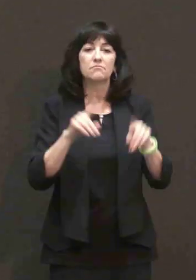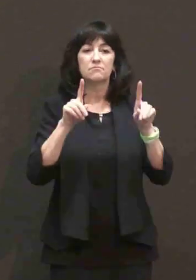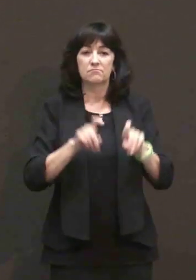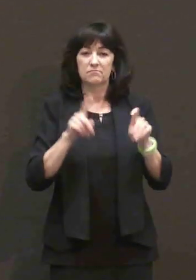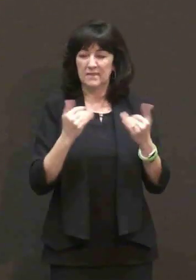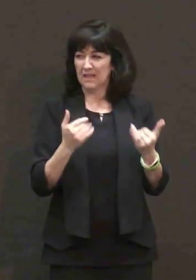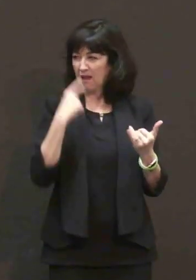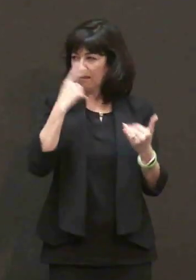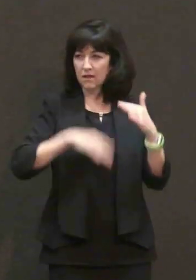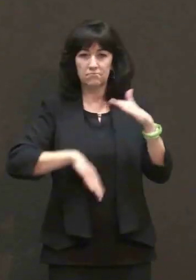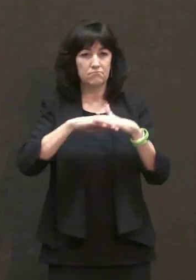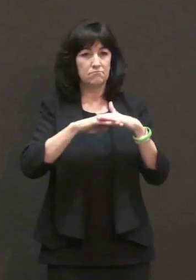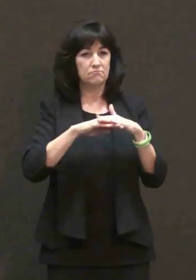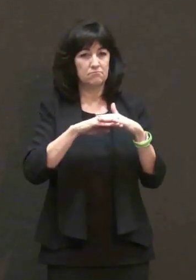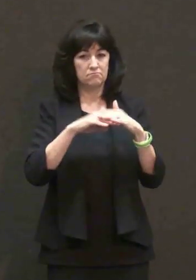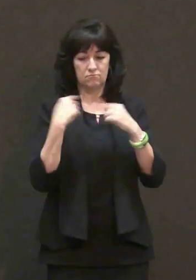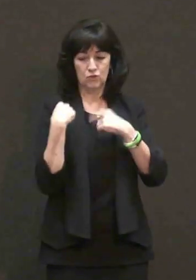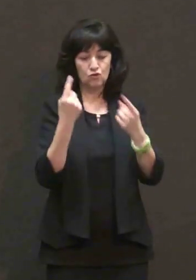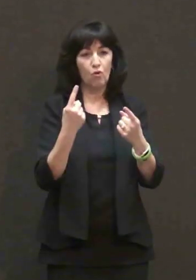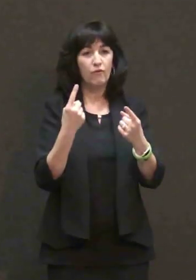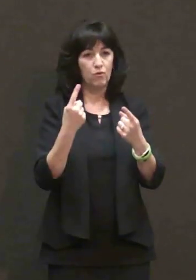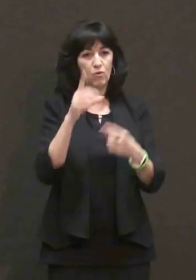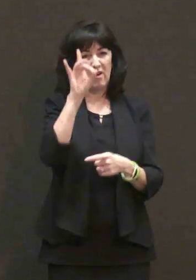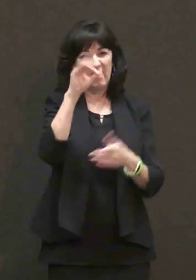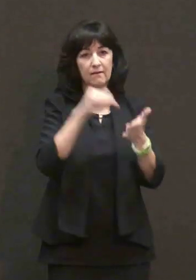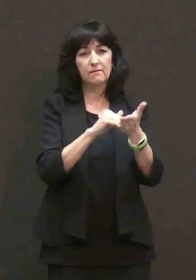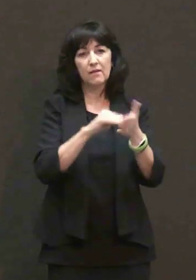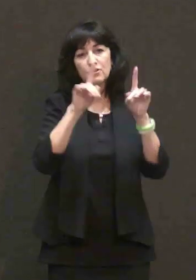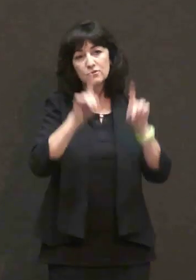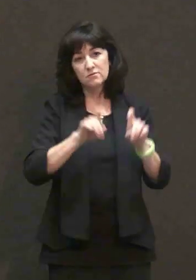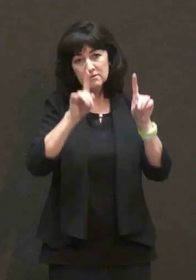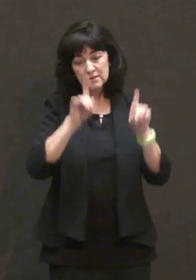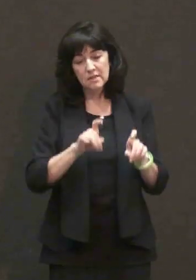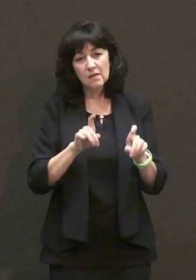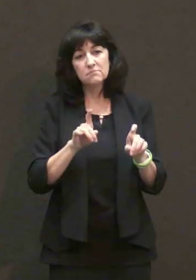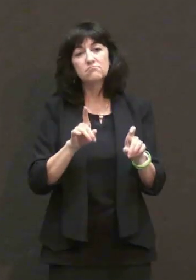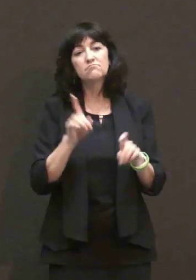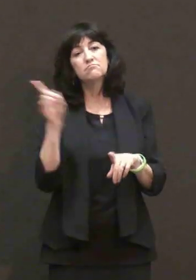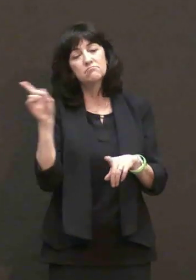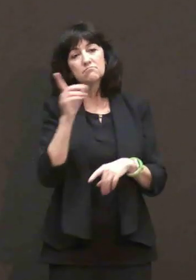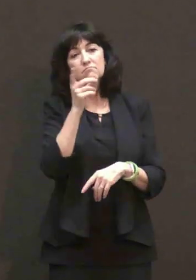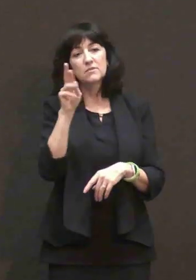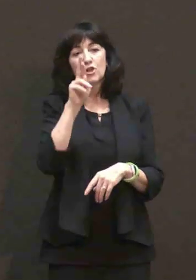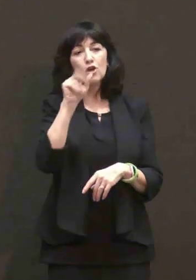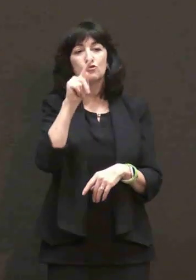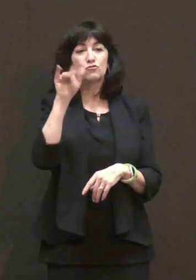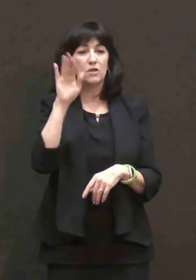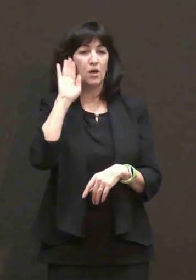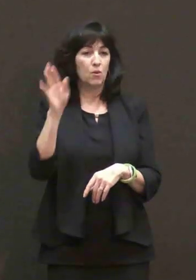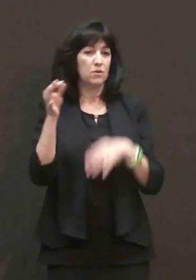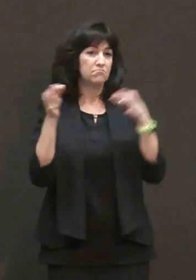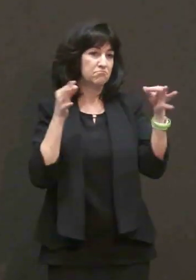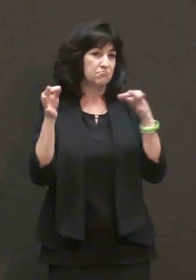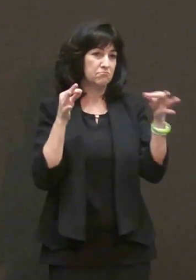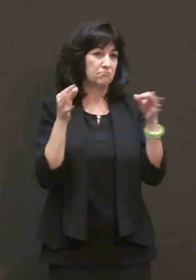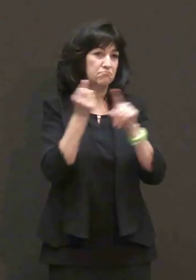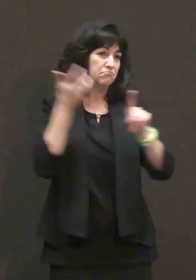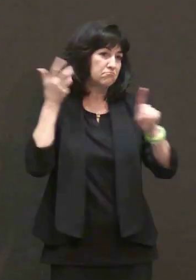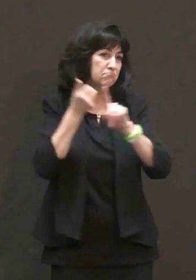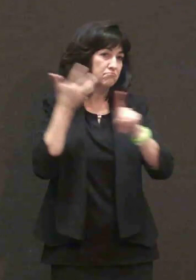7,000 or 8,000. We'll talk, Dr. Rattay will talk a little bit about that. AJ has some